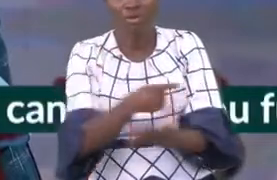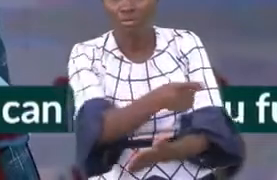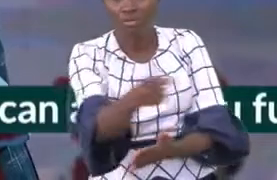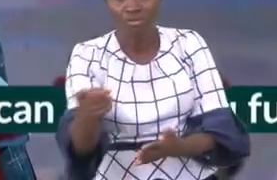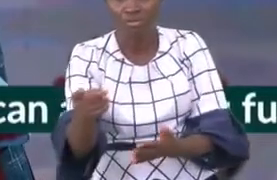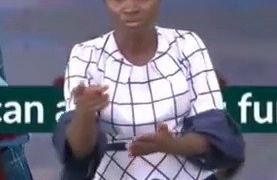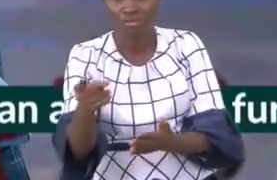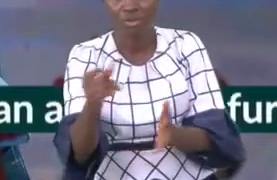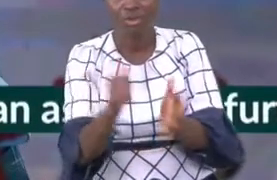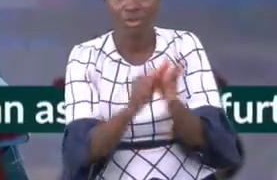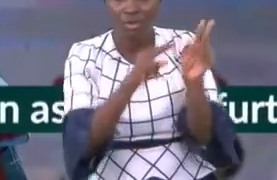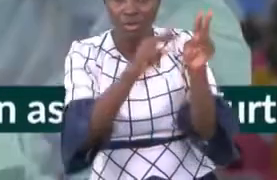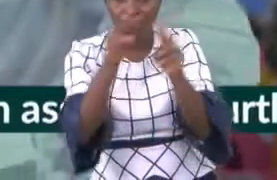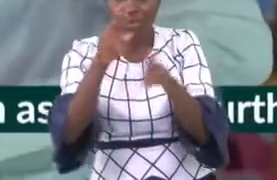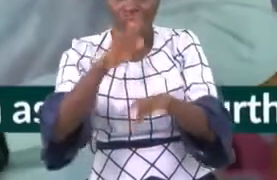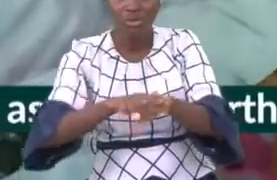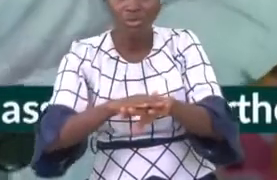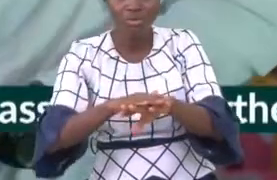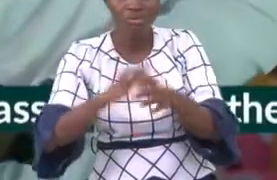This will happen